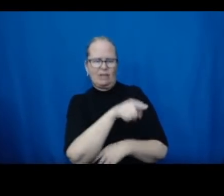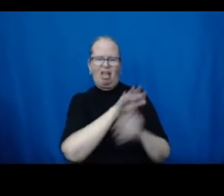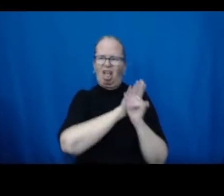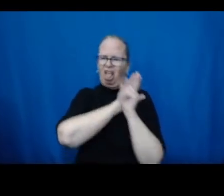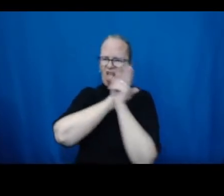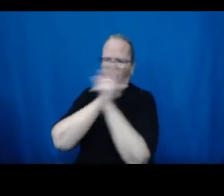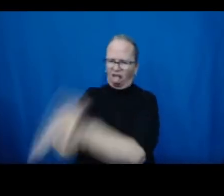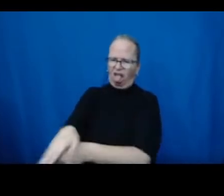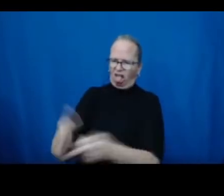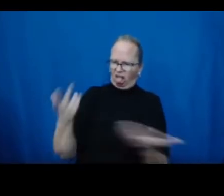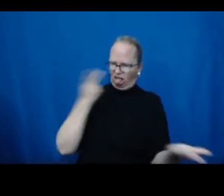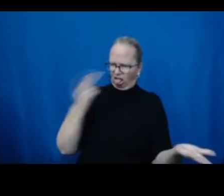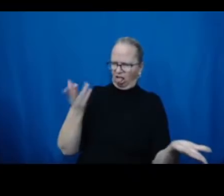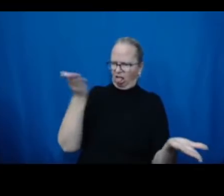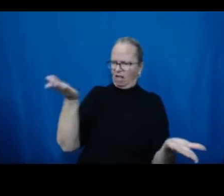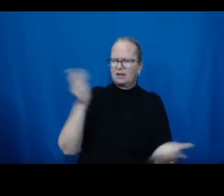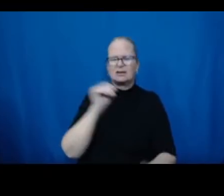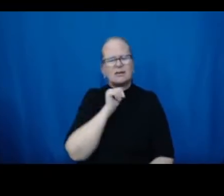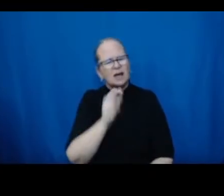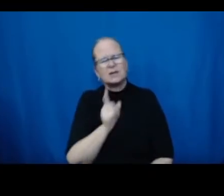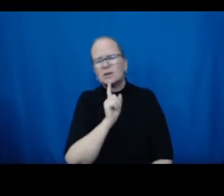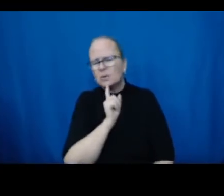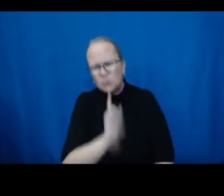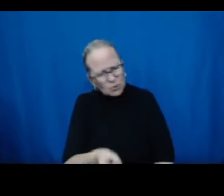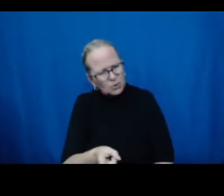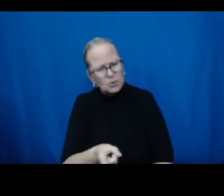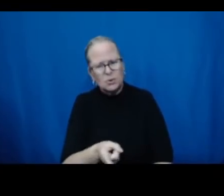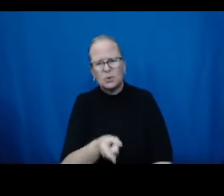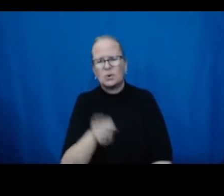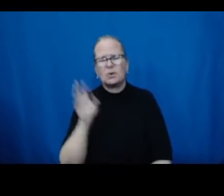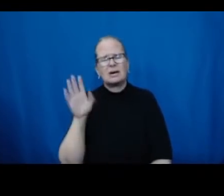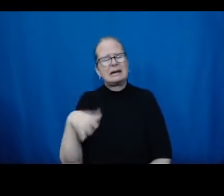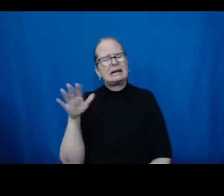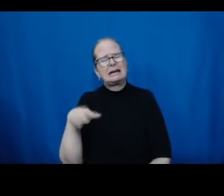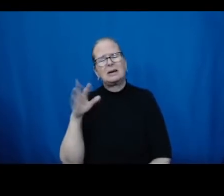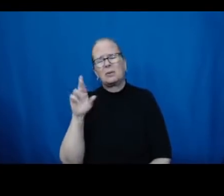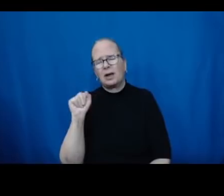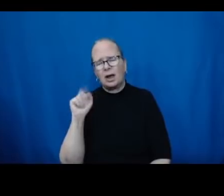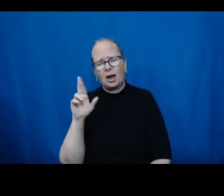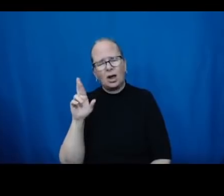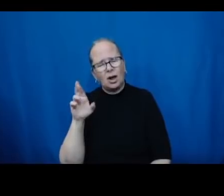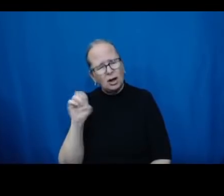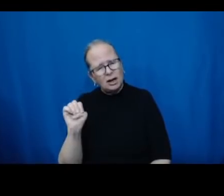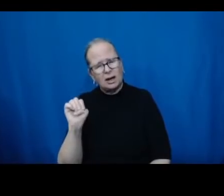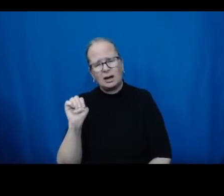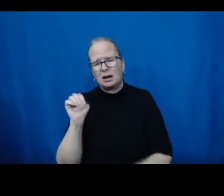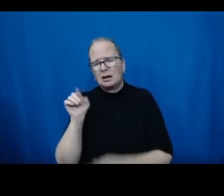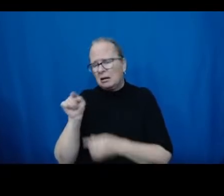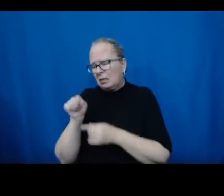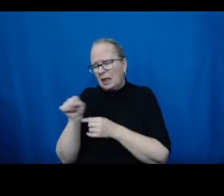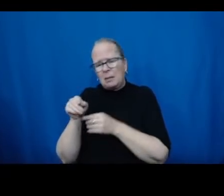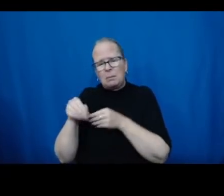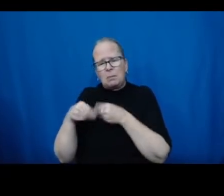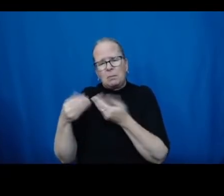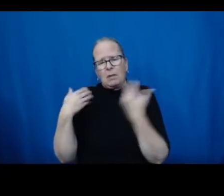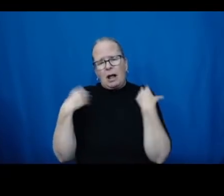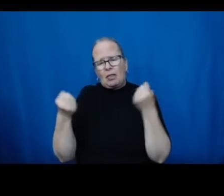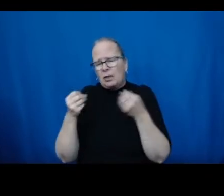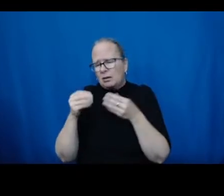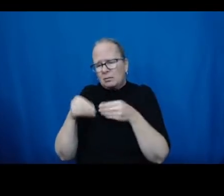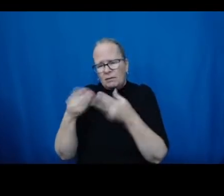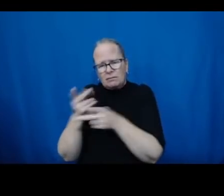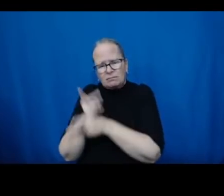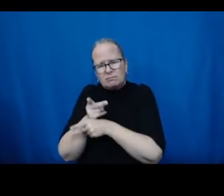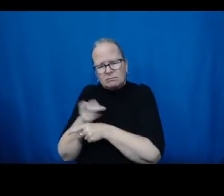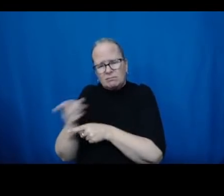providers. Most healthcare providers need our support, and they're 100% on side with the public health measures that are required.